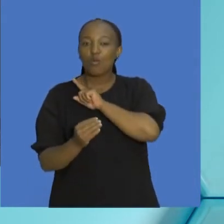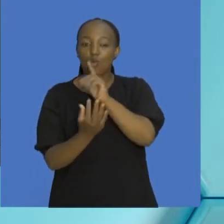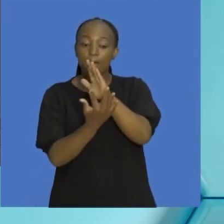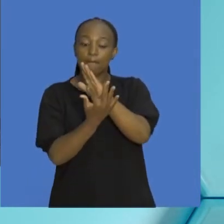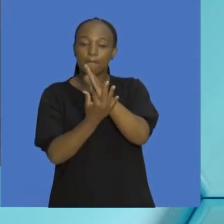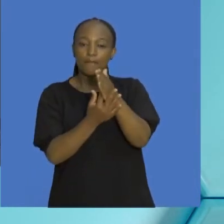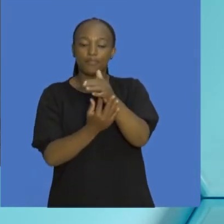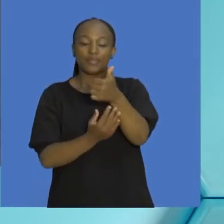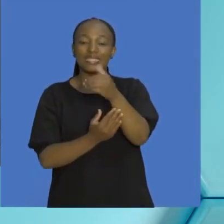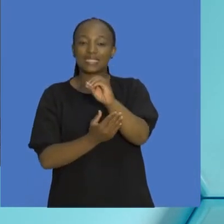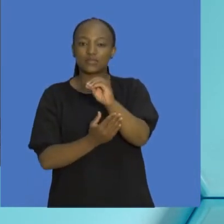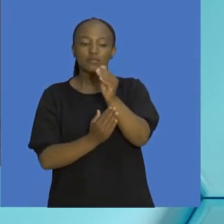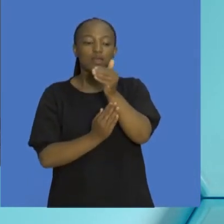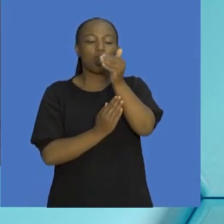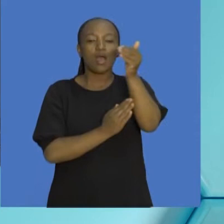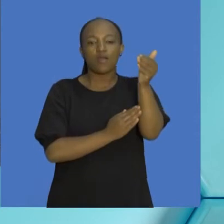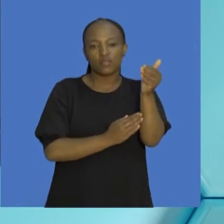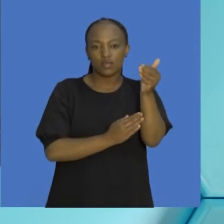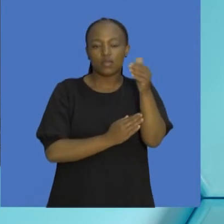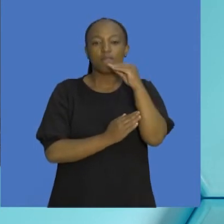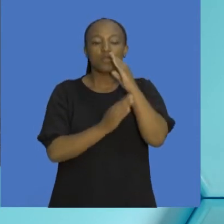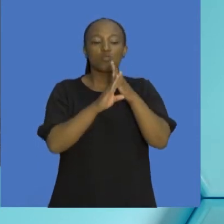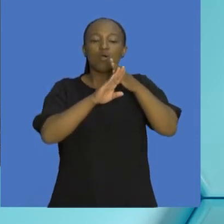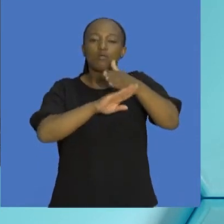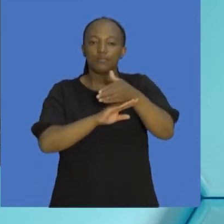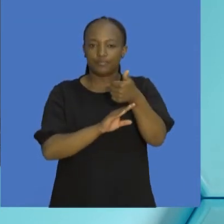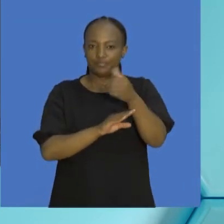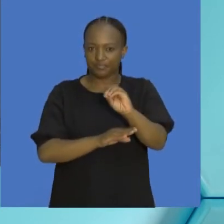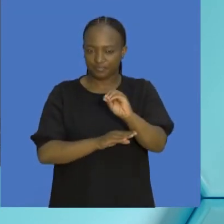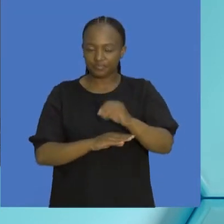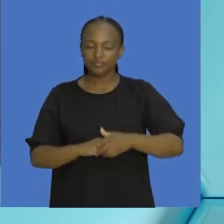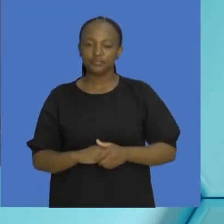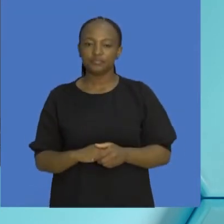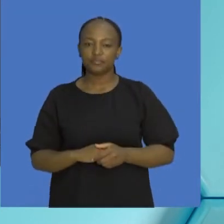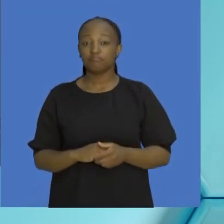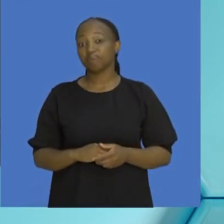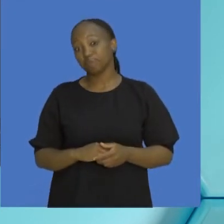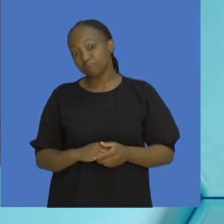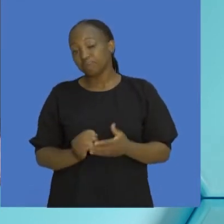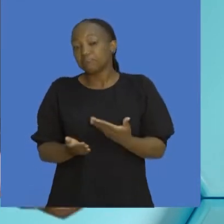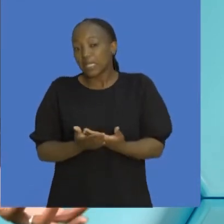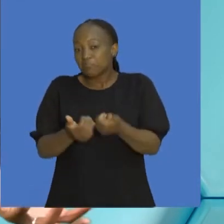middle 60, after 60, everyone got more than 60. Can be good.